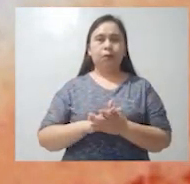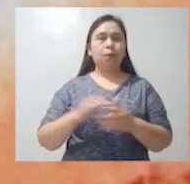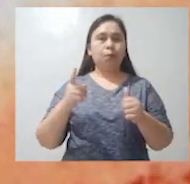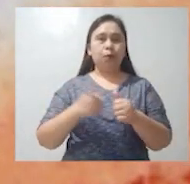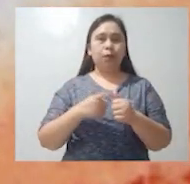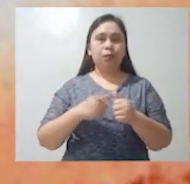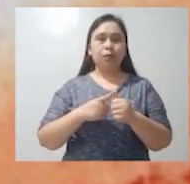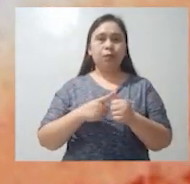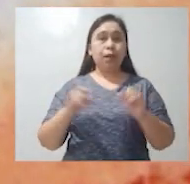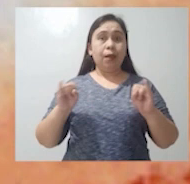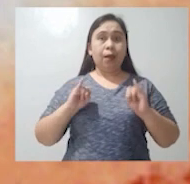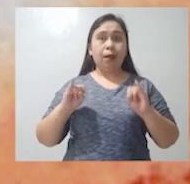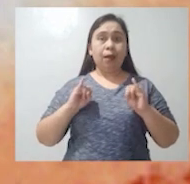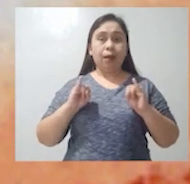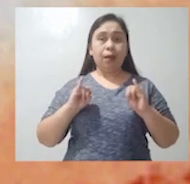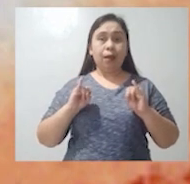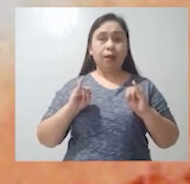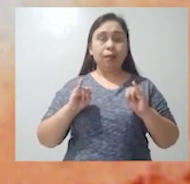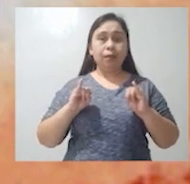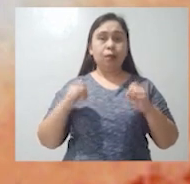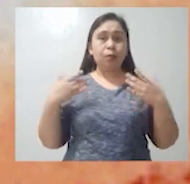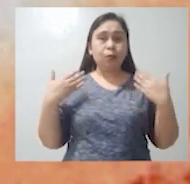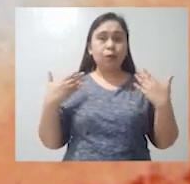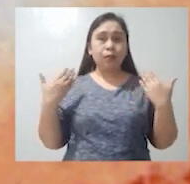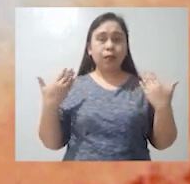First, ice cooling down your hand.